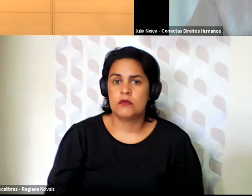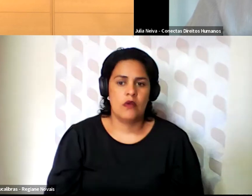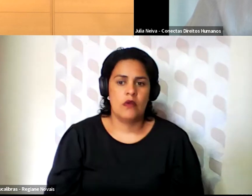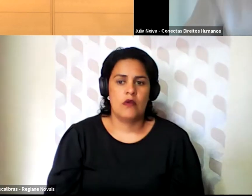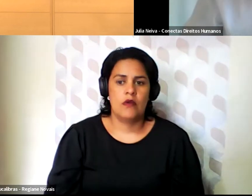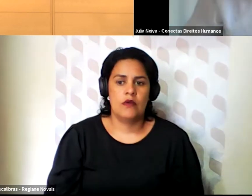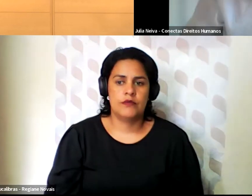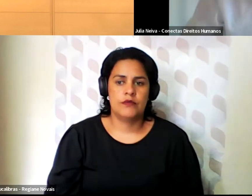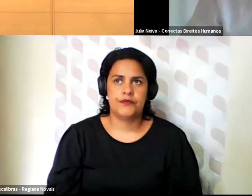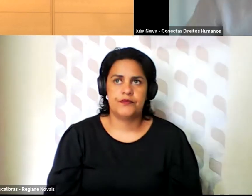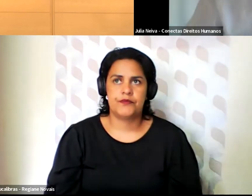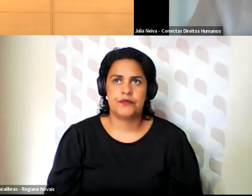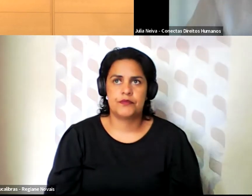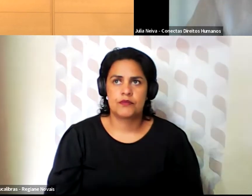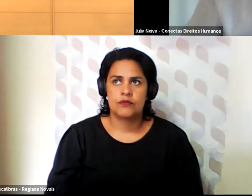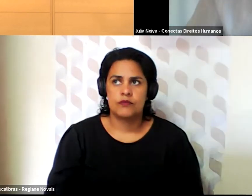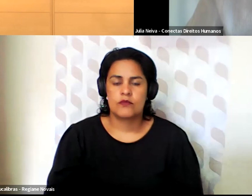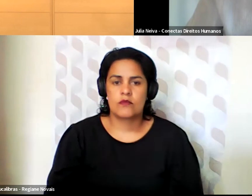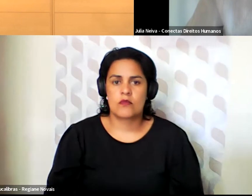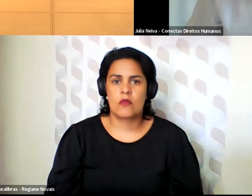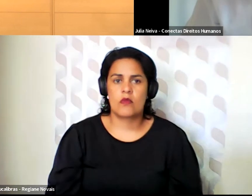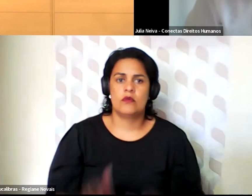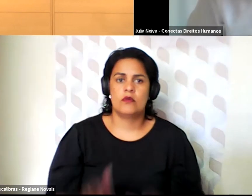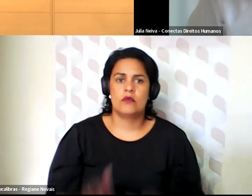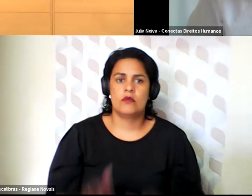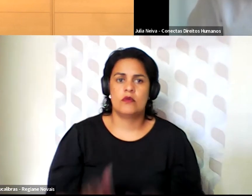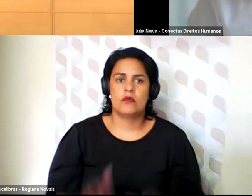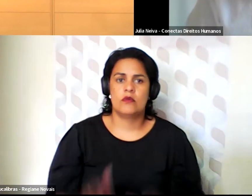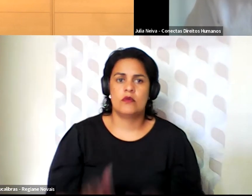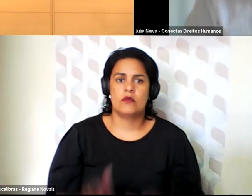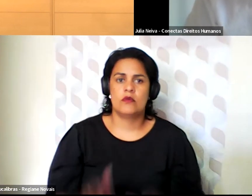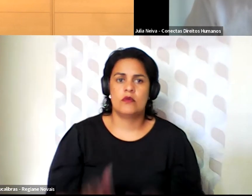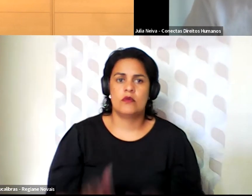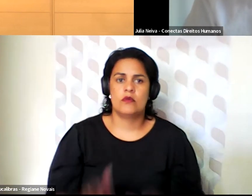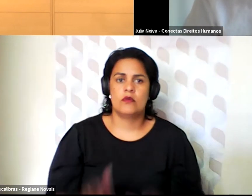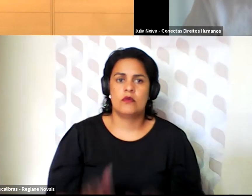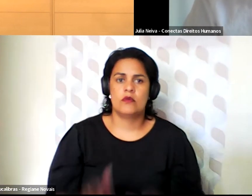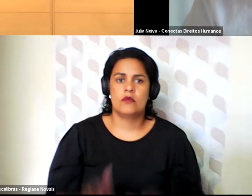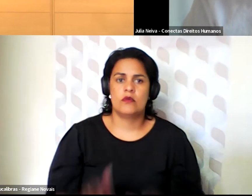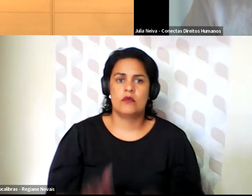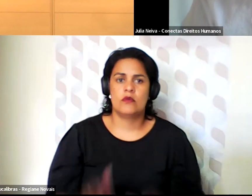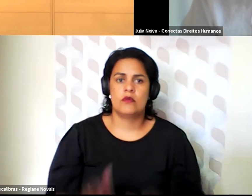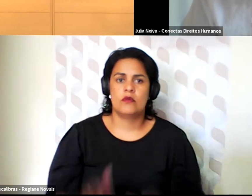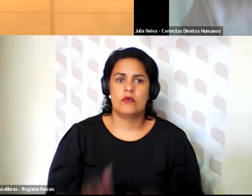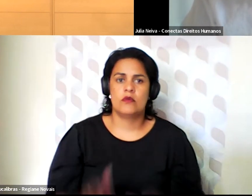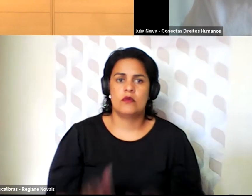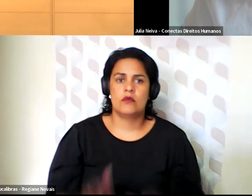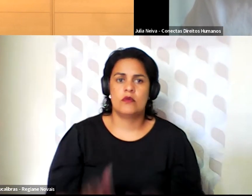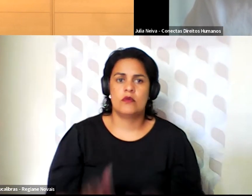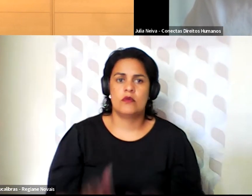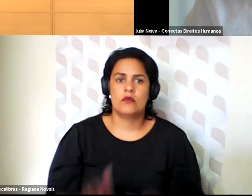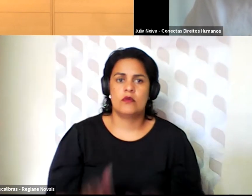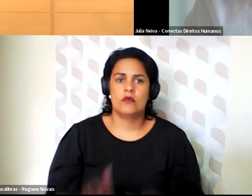Brazil and the OECD is probably one of the most exciting projects I've ever been dealing with, and I'm